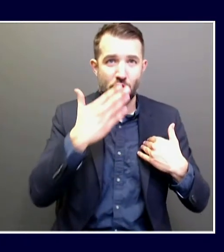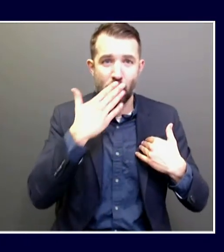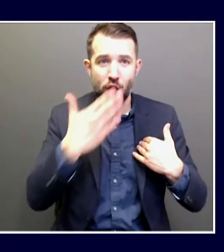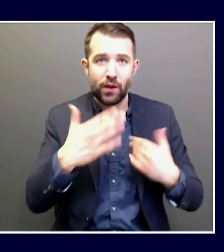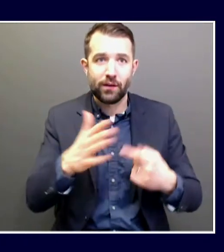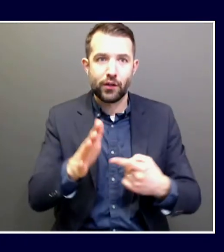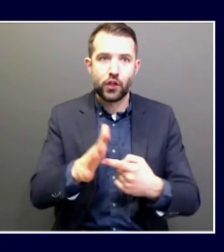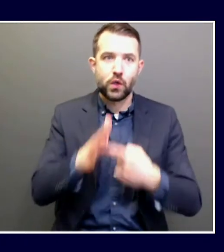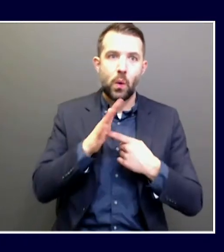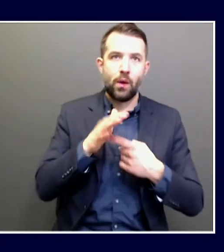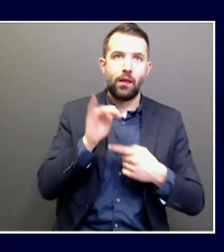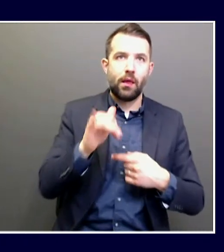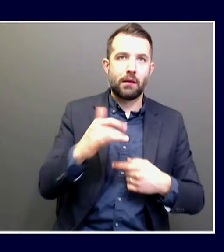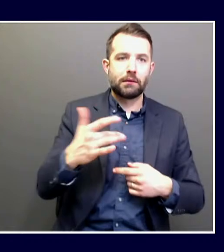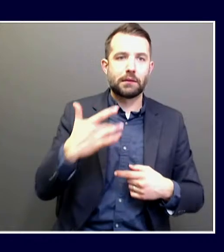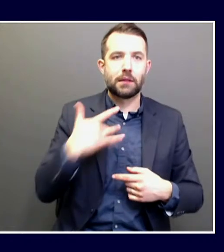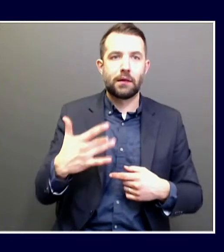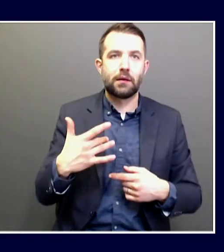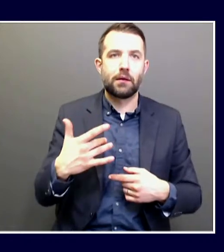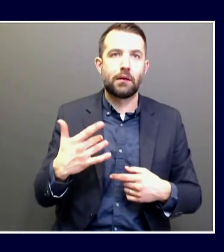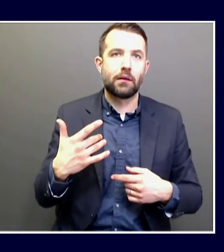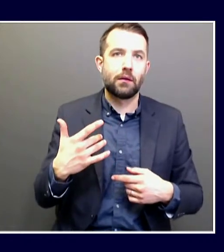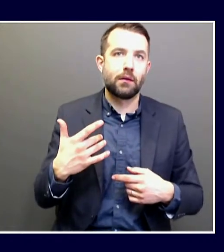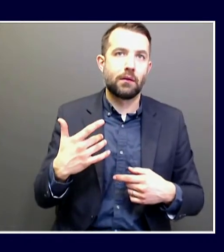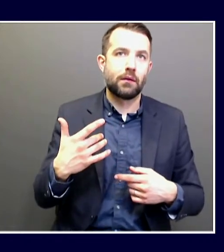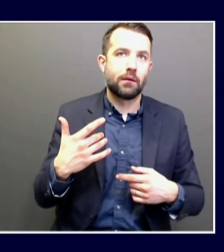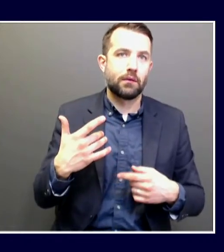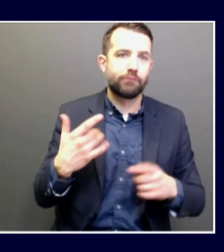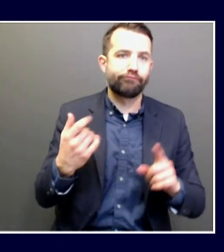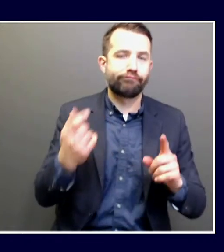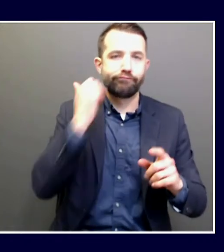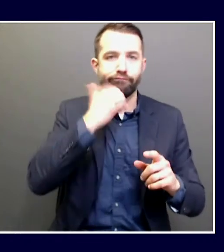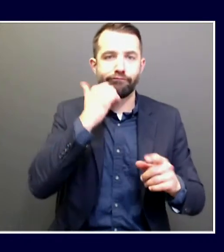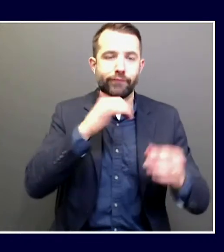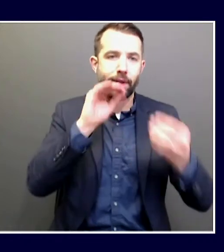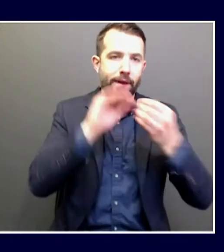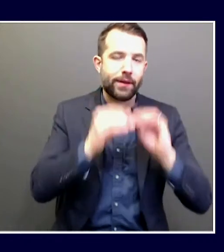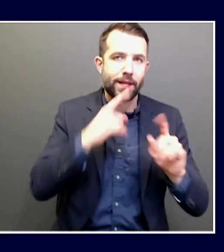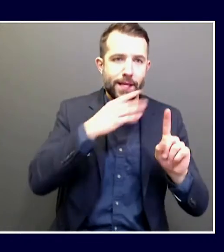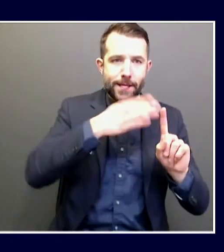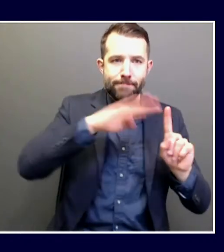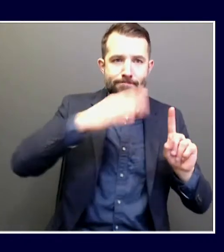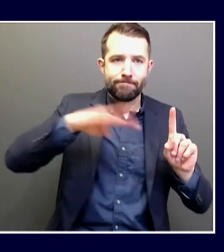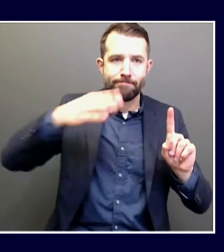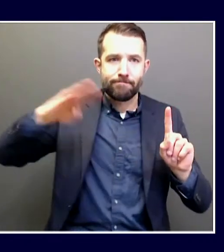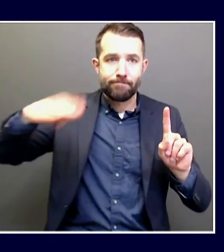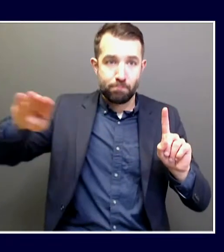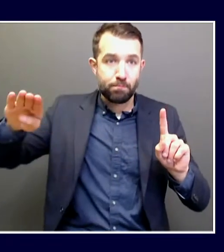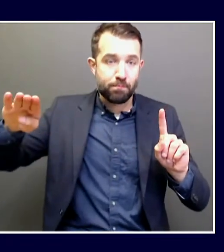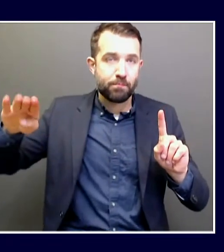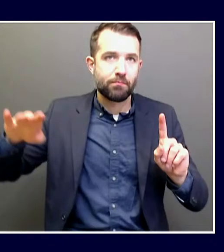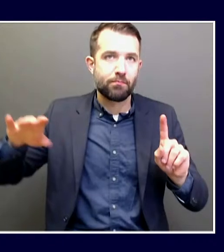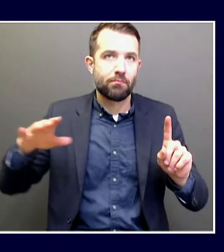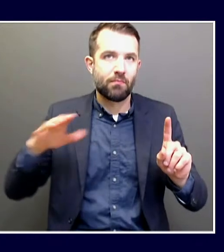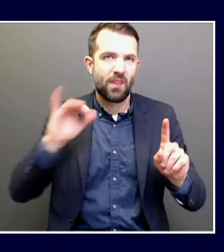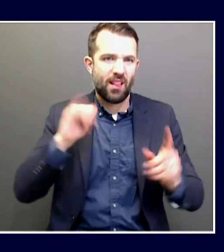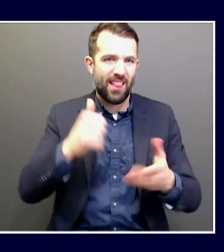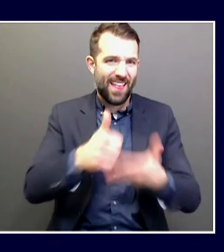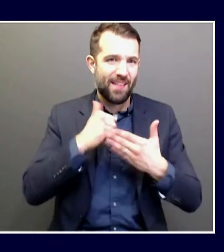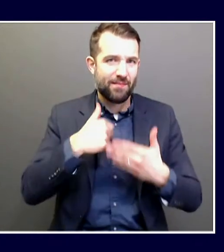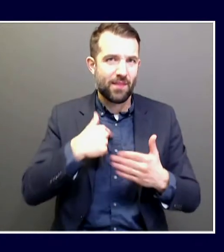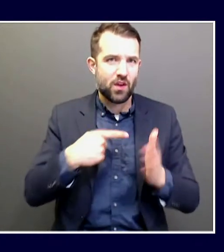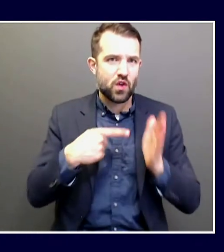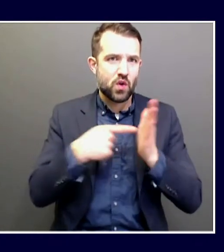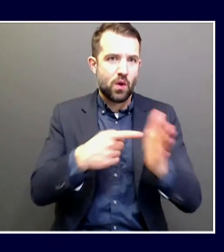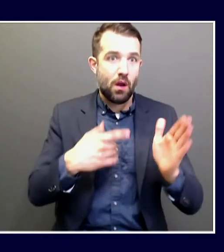think, daily case counts are great, but I think, we've used them more to show trends upward or downwards or